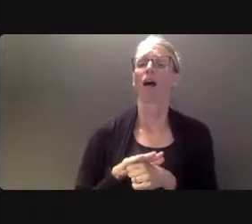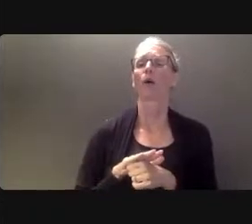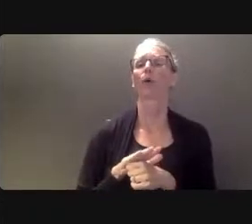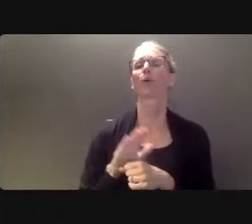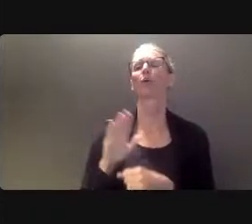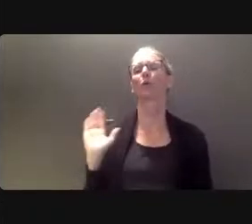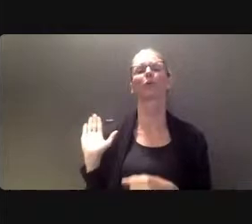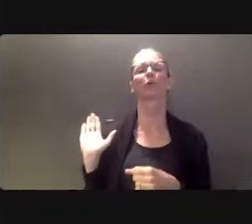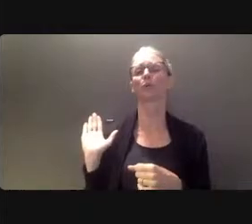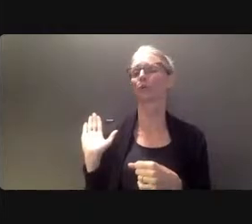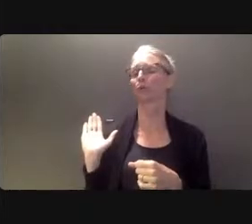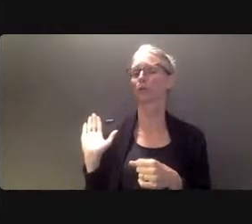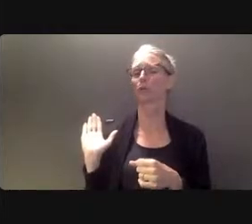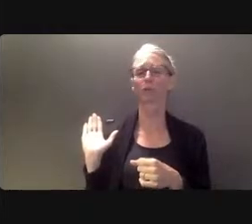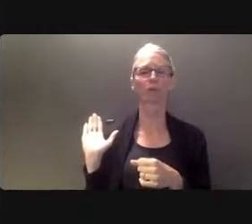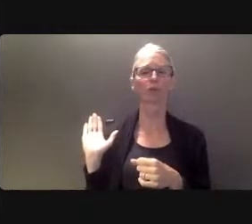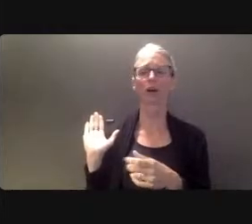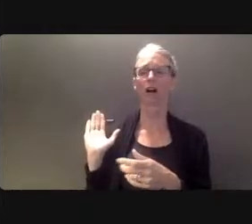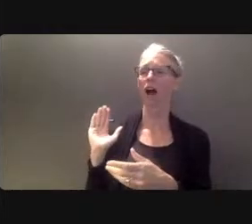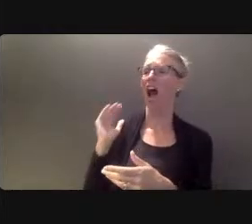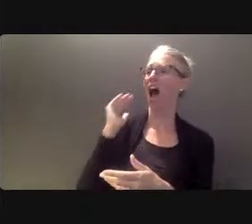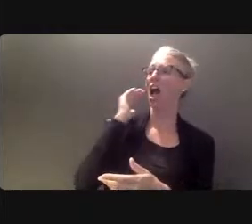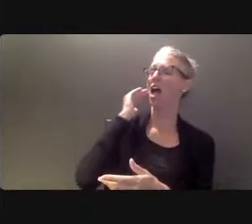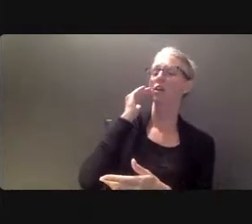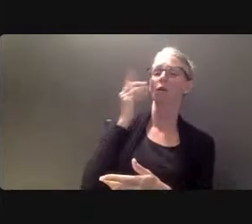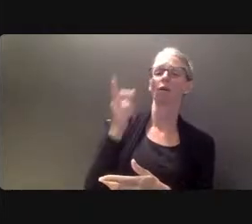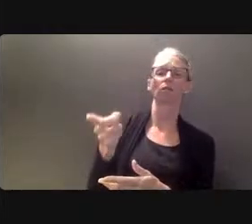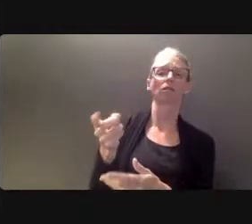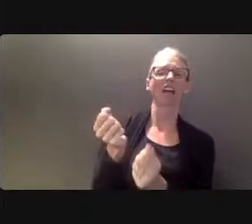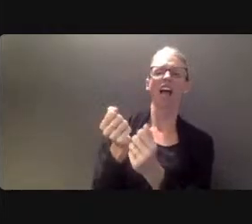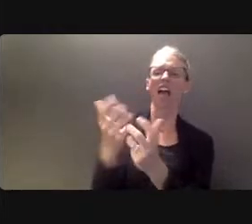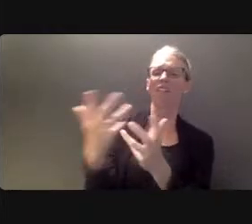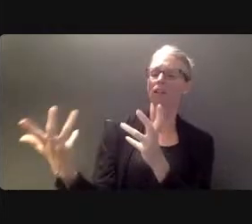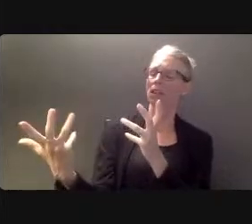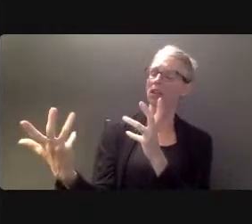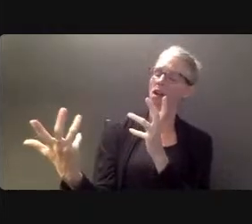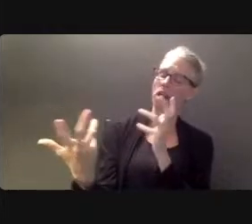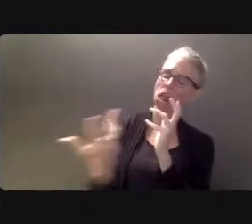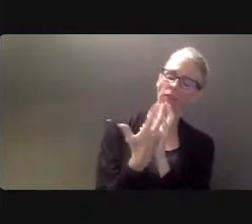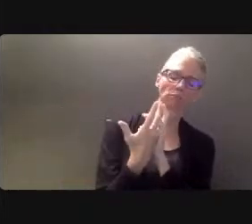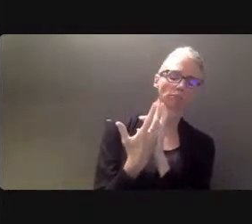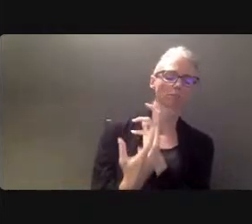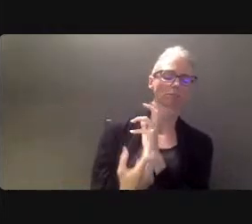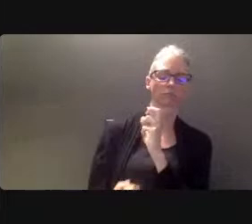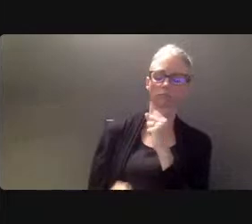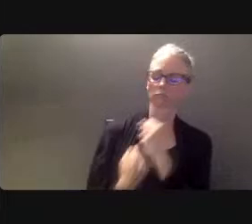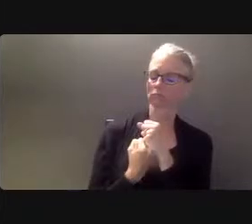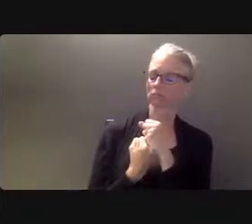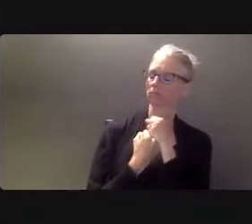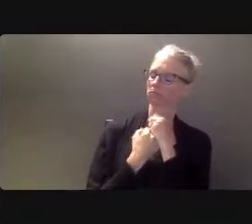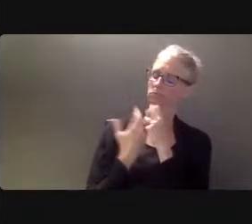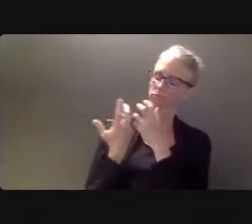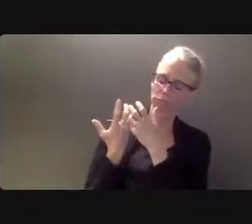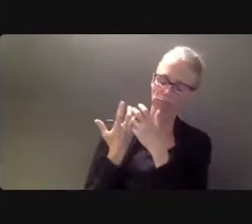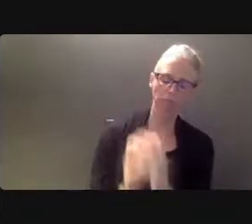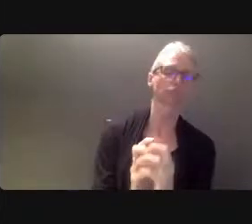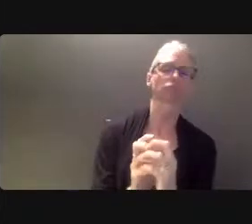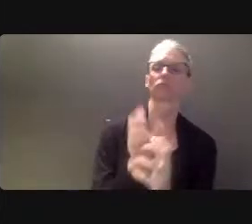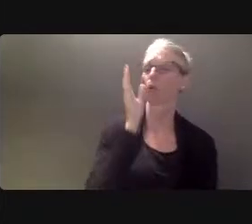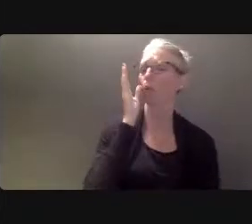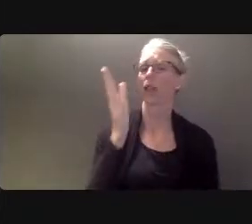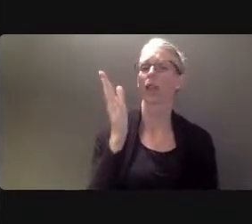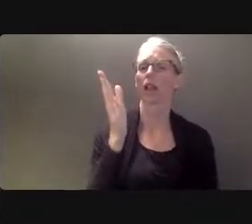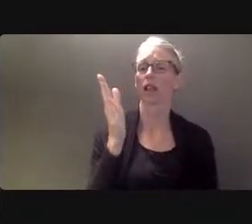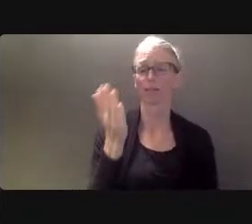get enough response to know that it's going to support you? Can you explain what that means? Yeah,